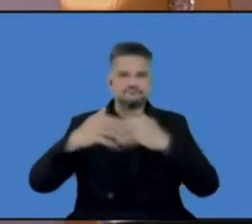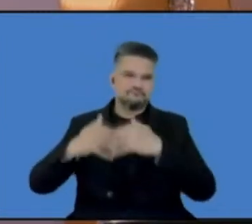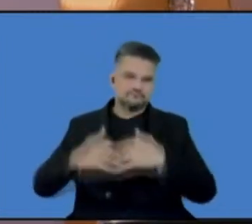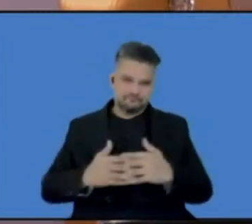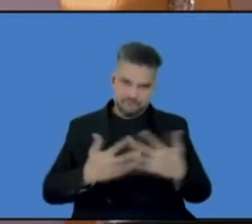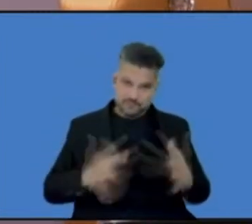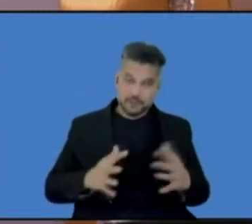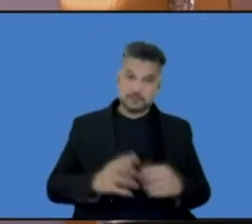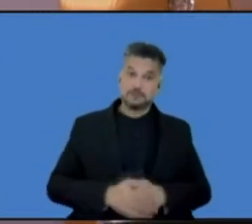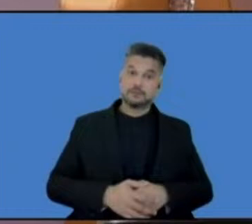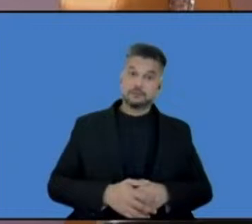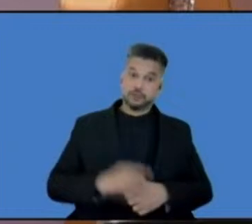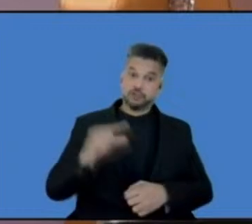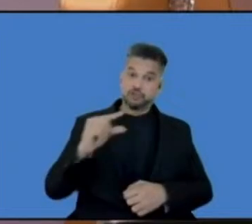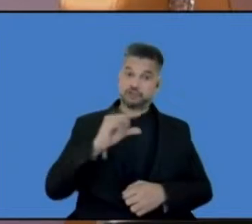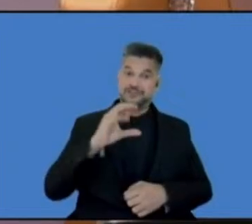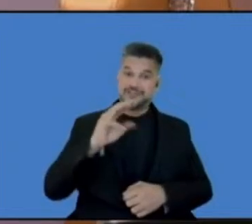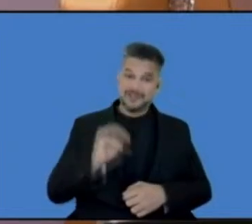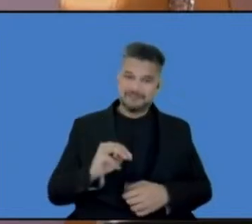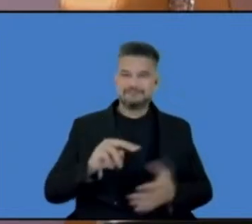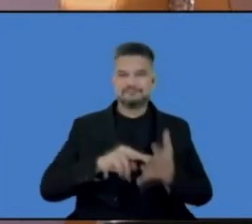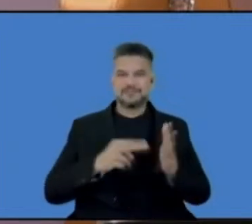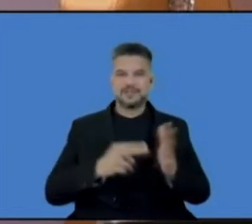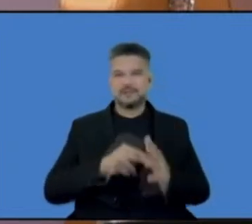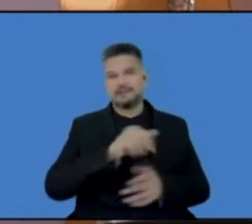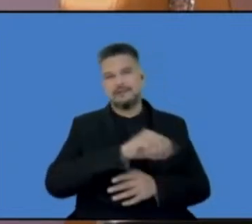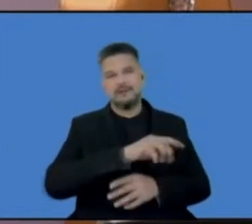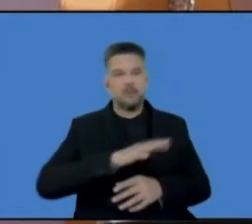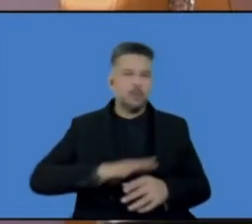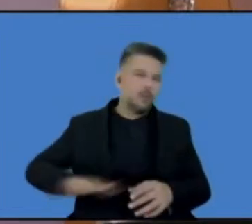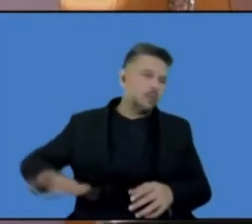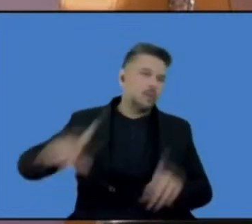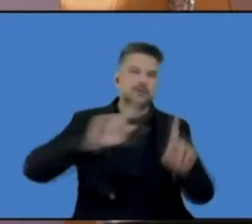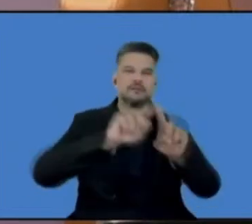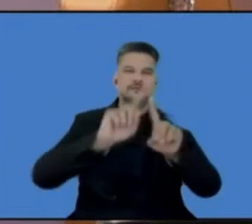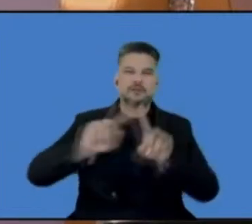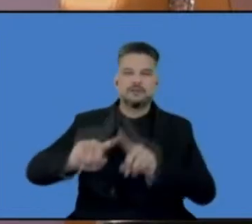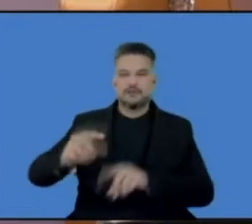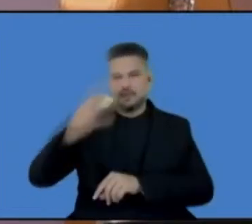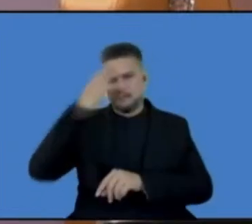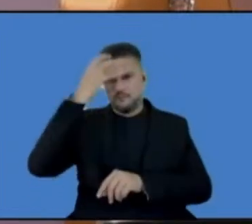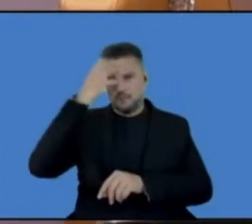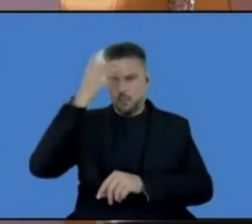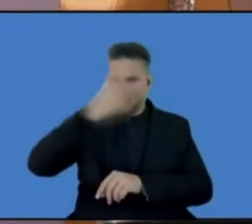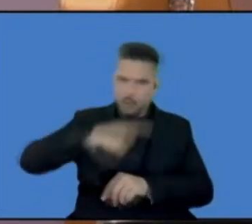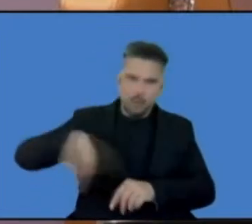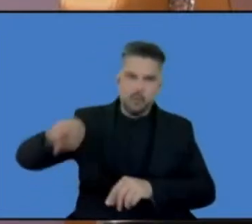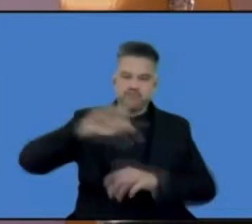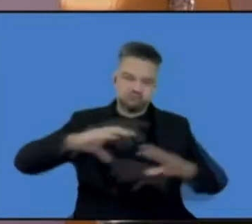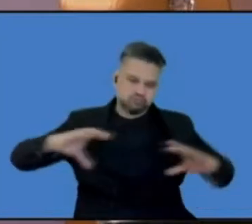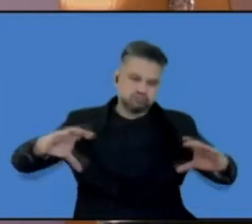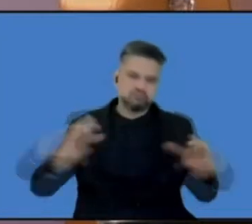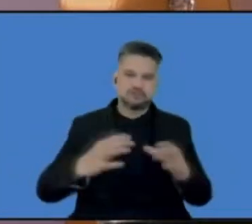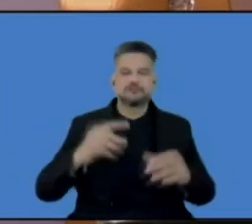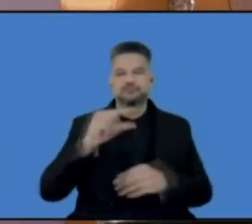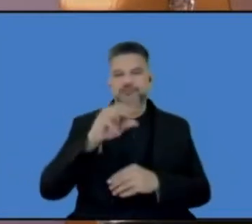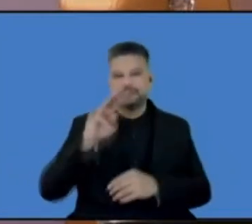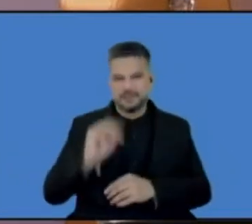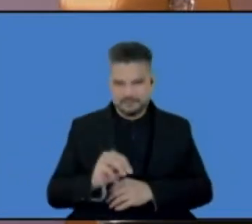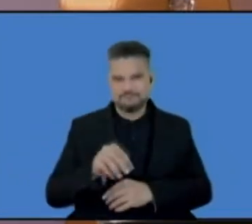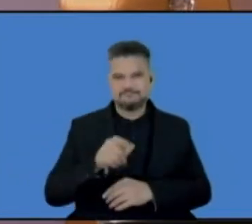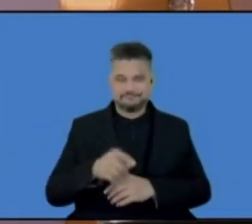for the GCM and all its agenda and all its goals. We have been supporting since day one,